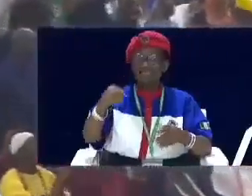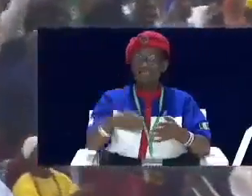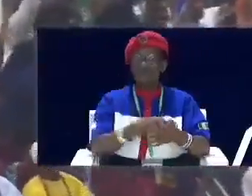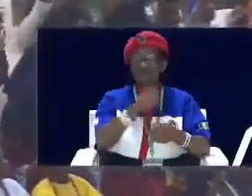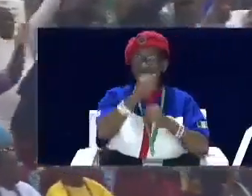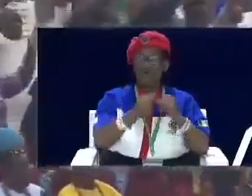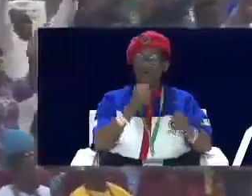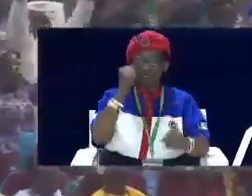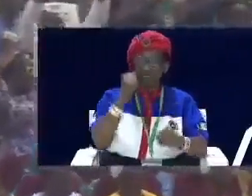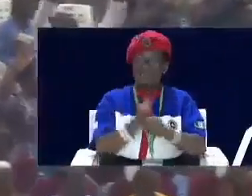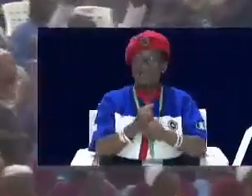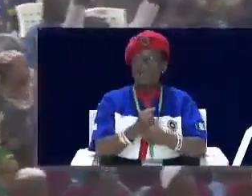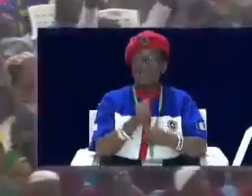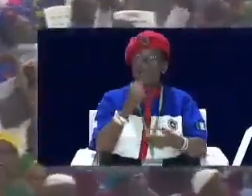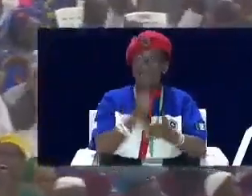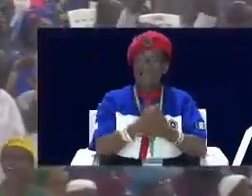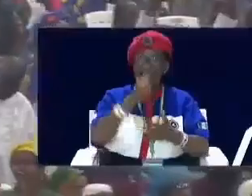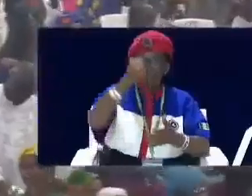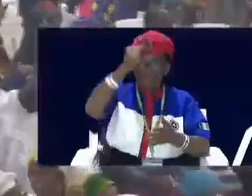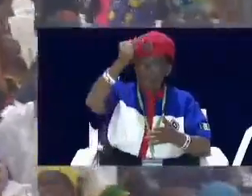Amen.